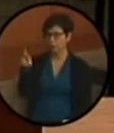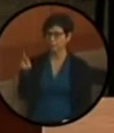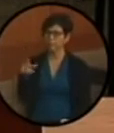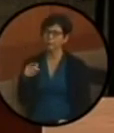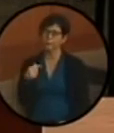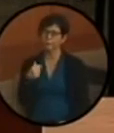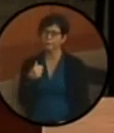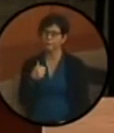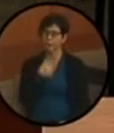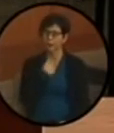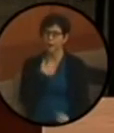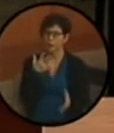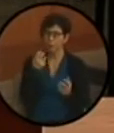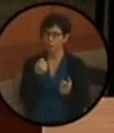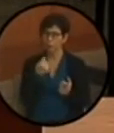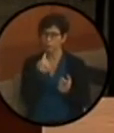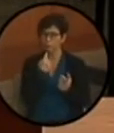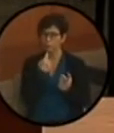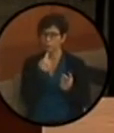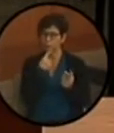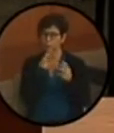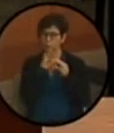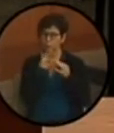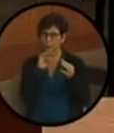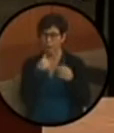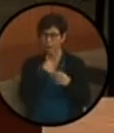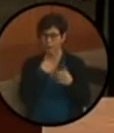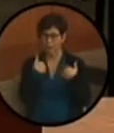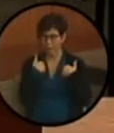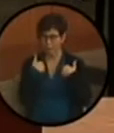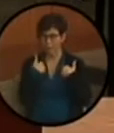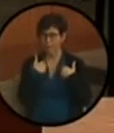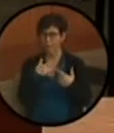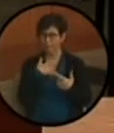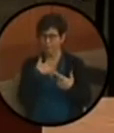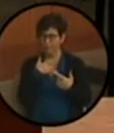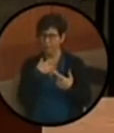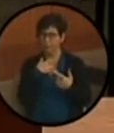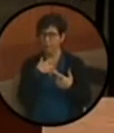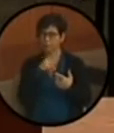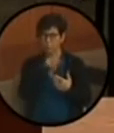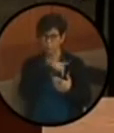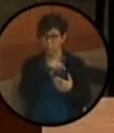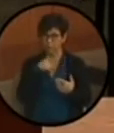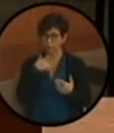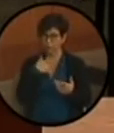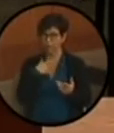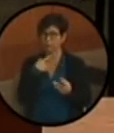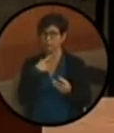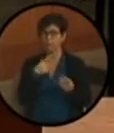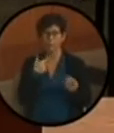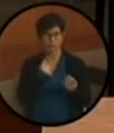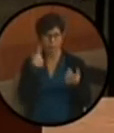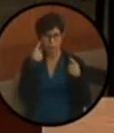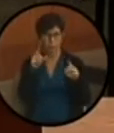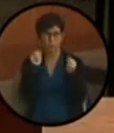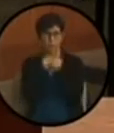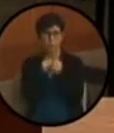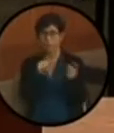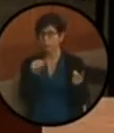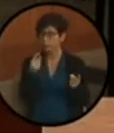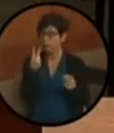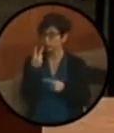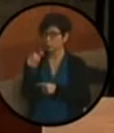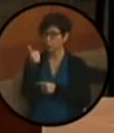have sentiments personally, as well as a lot of folks I know, that would agree with both of the two previous speakers, and feel